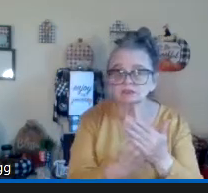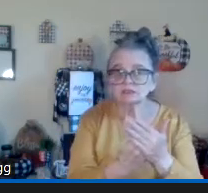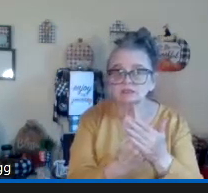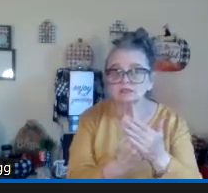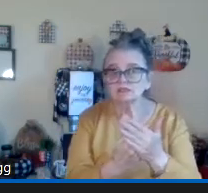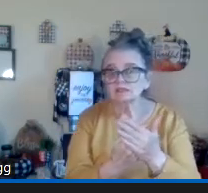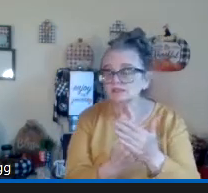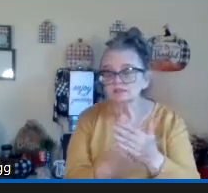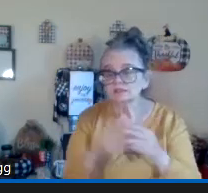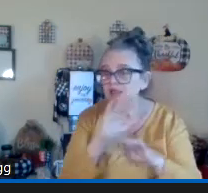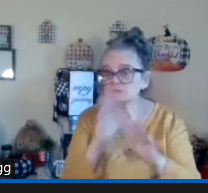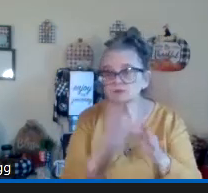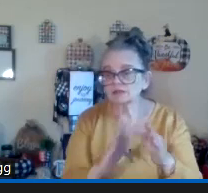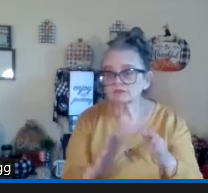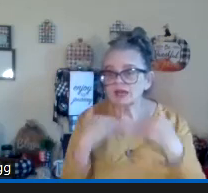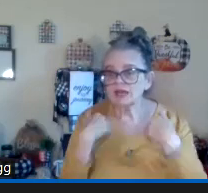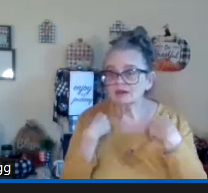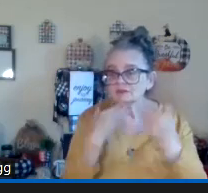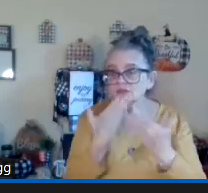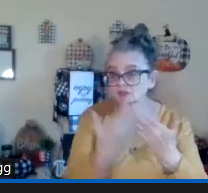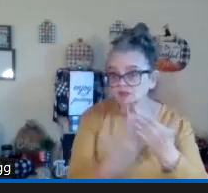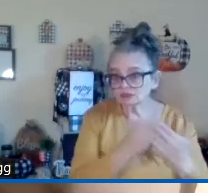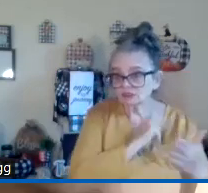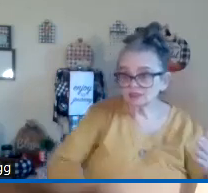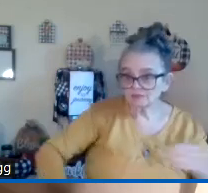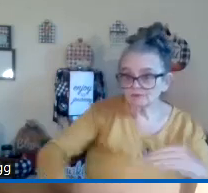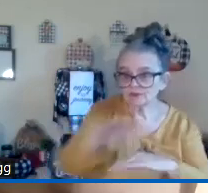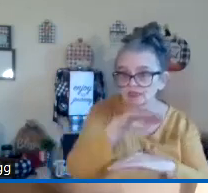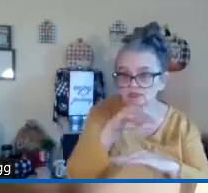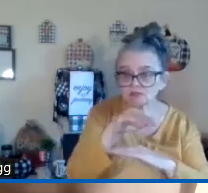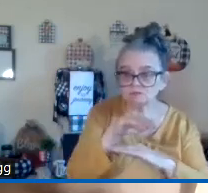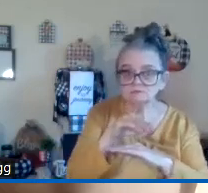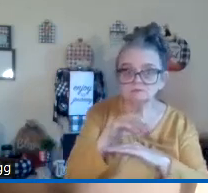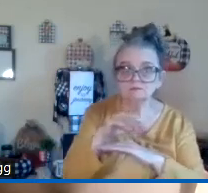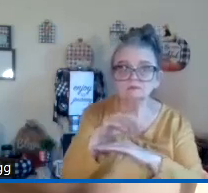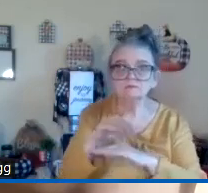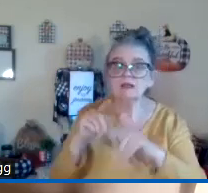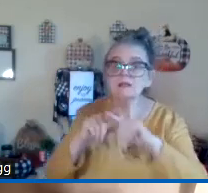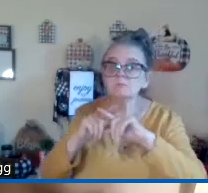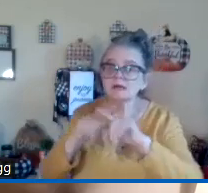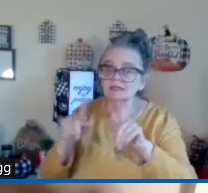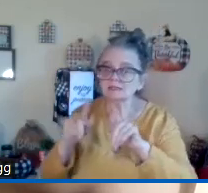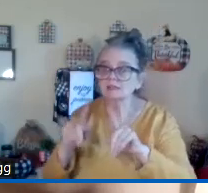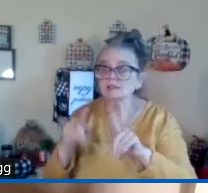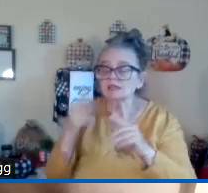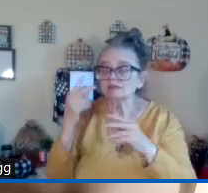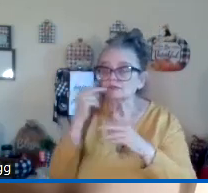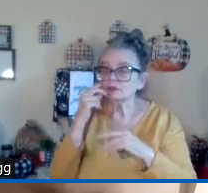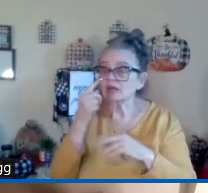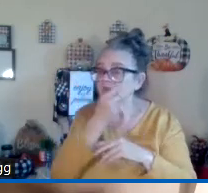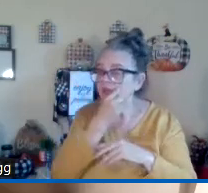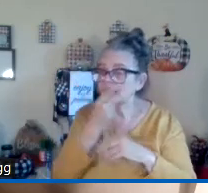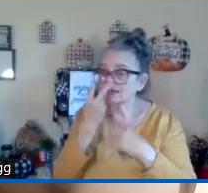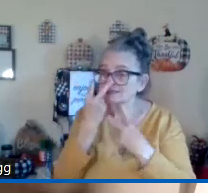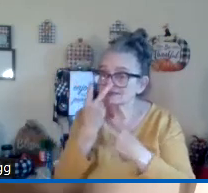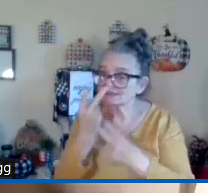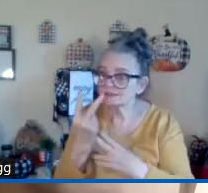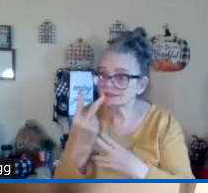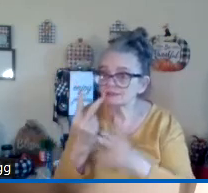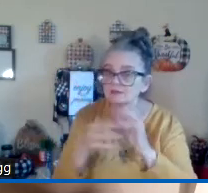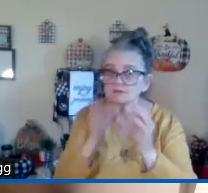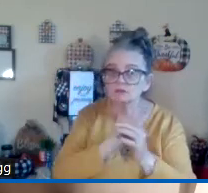the wicked ruler is bad for poor people because he comes at poor